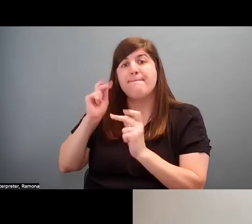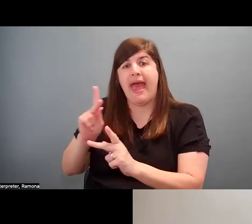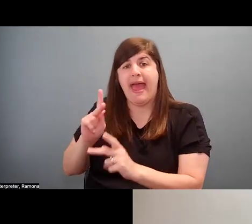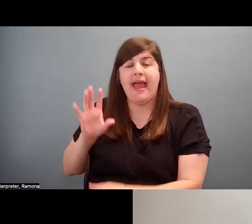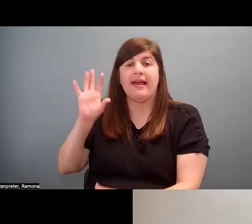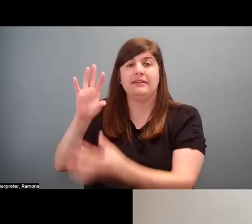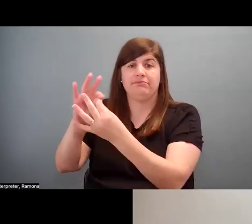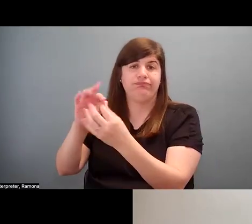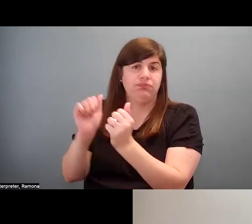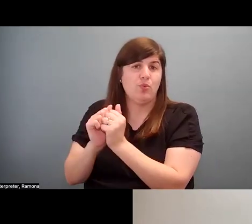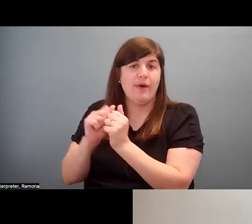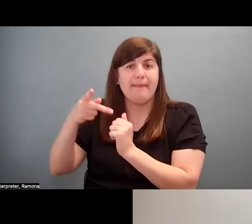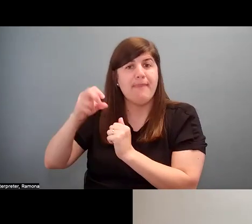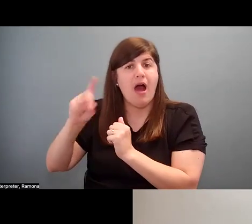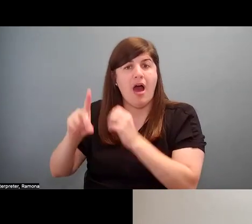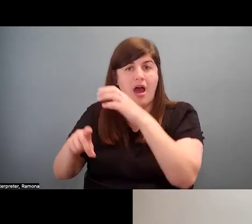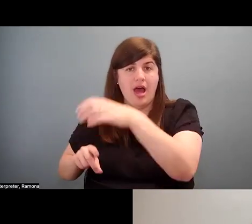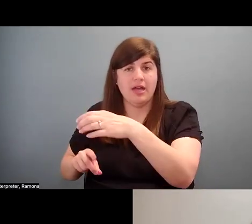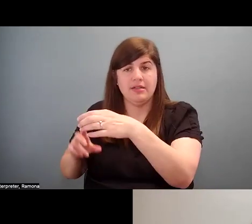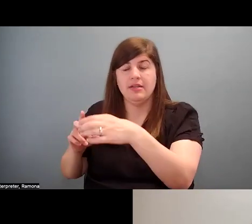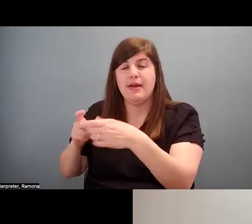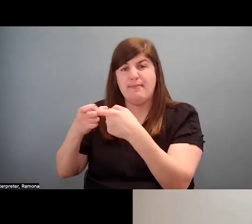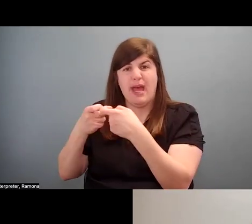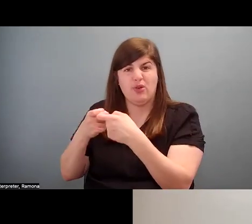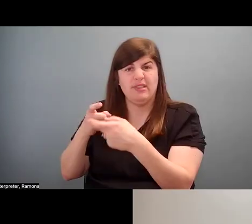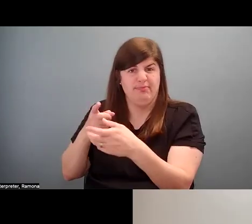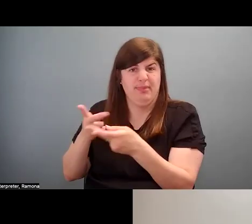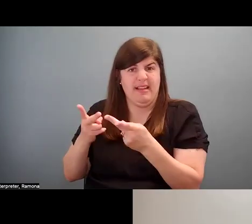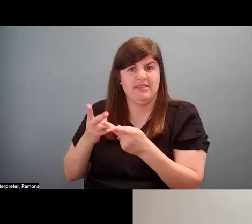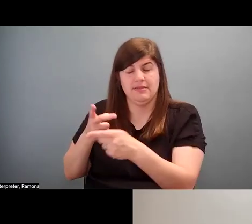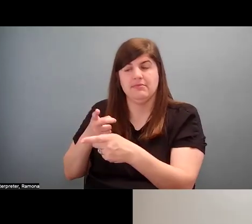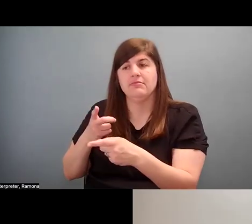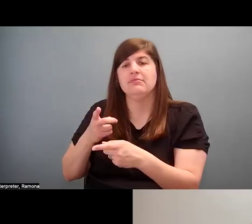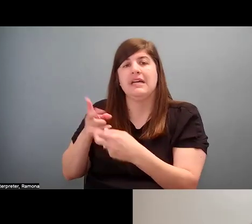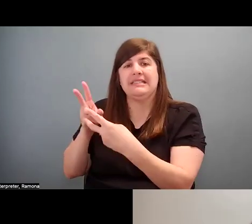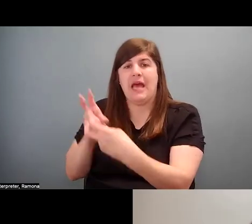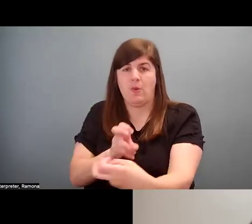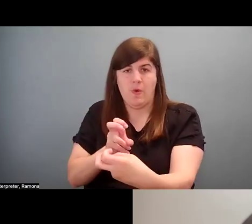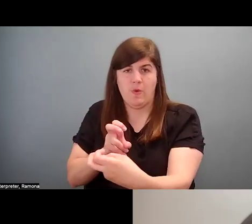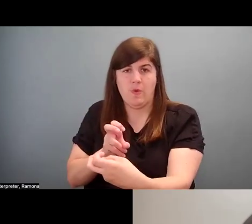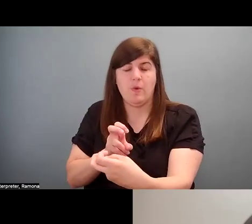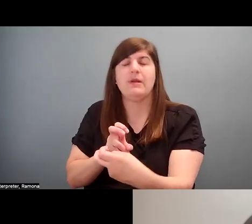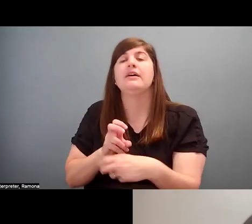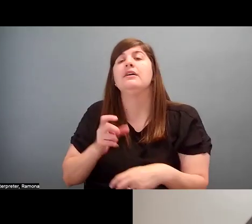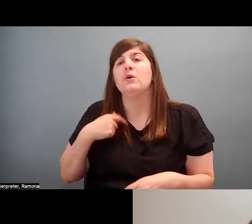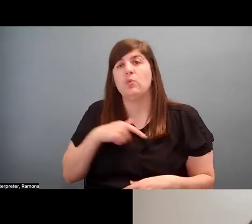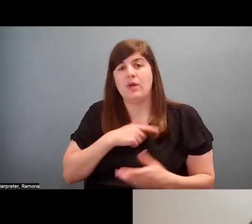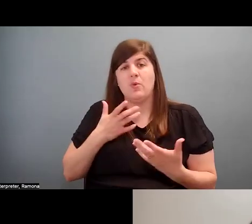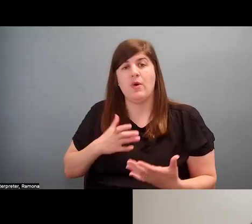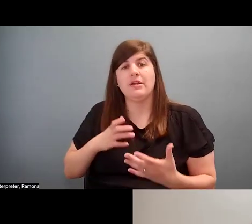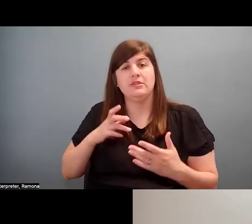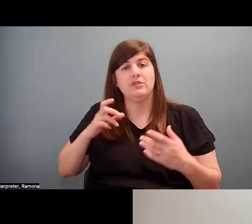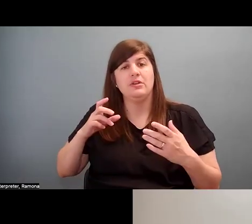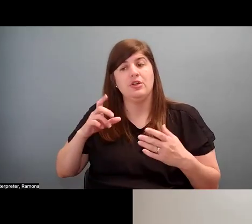little pod, then the information gets downloaded. But we also plan to have the shrimp be able to communicate with each